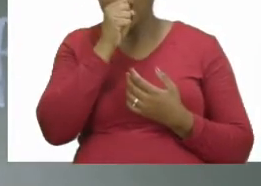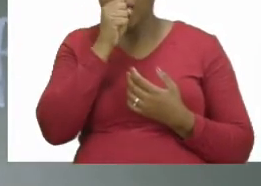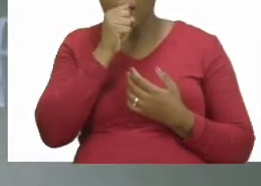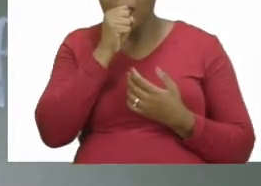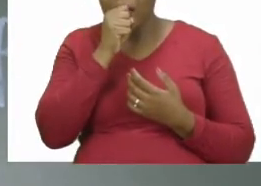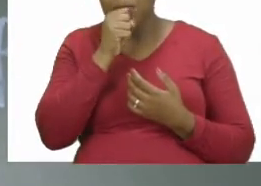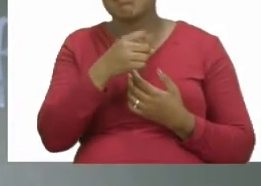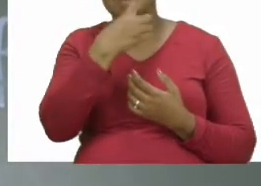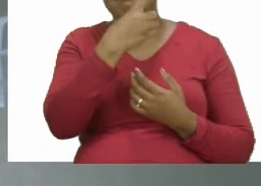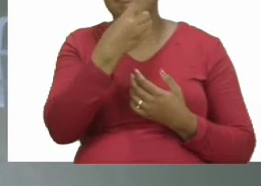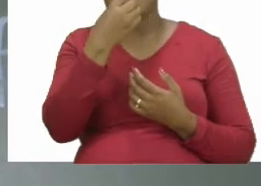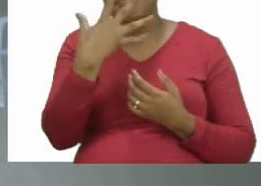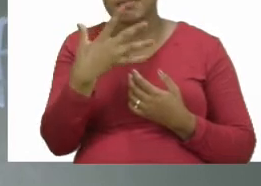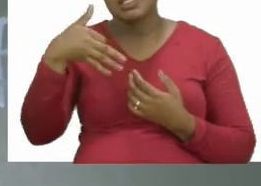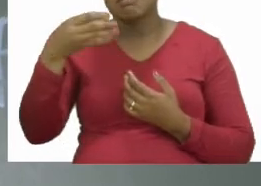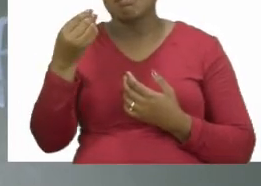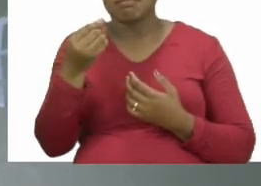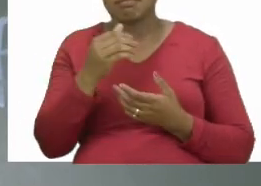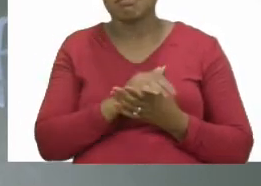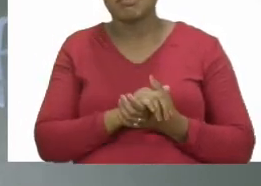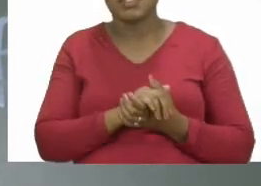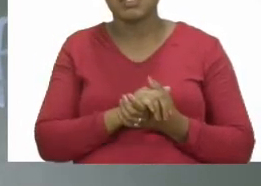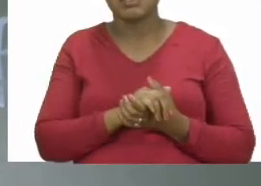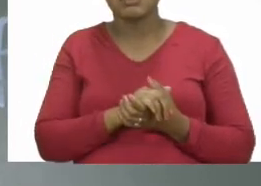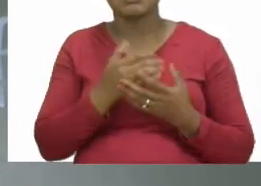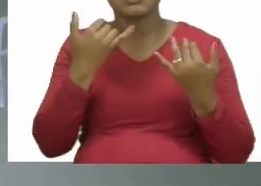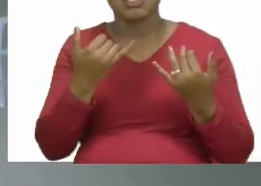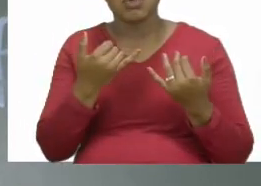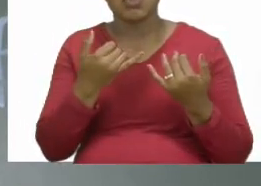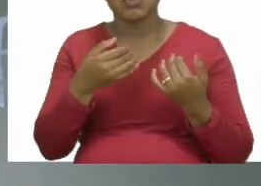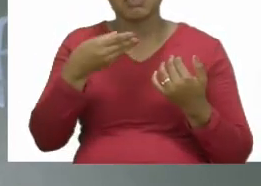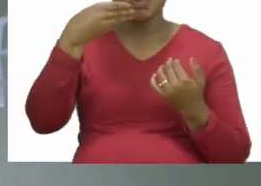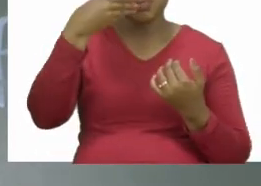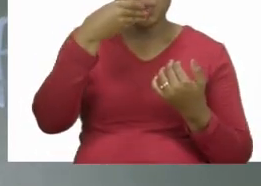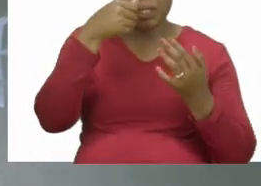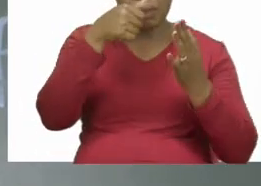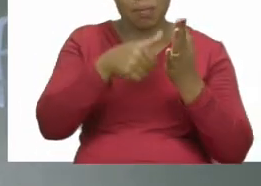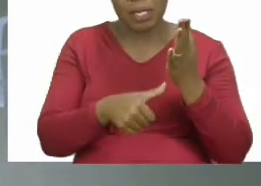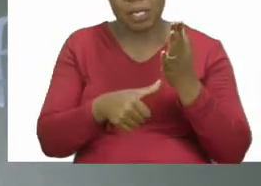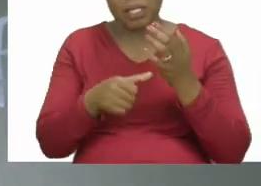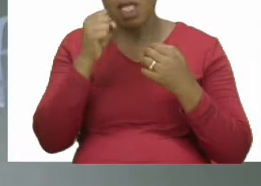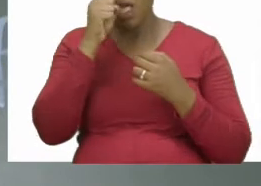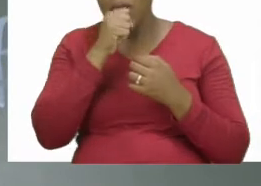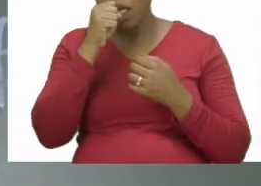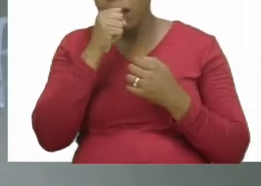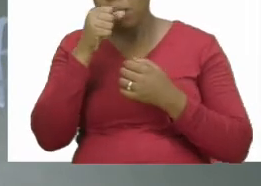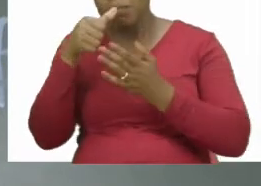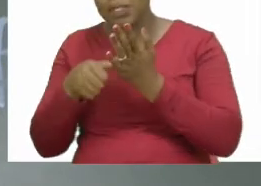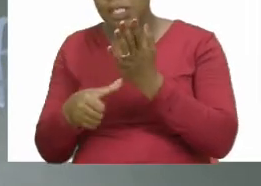dollars. Now you go ahead and add the pizza and the ice cream amounts